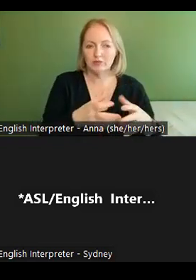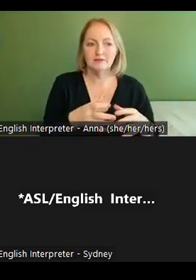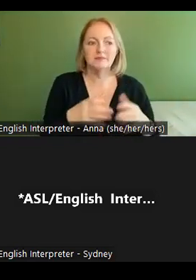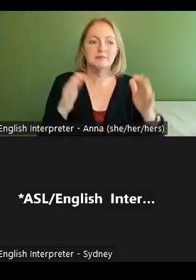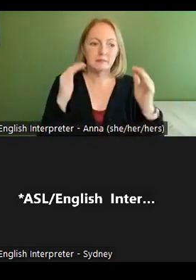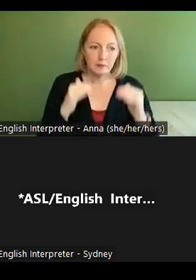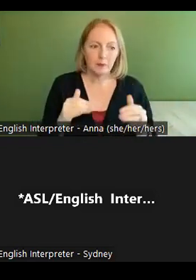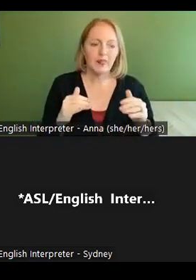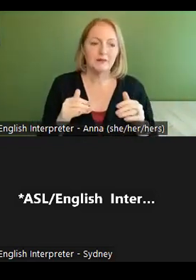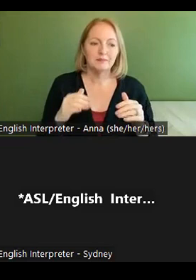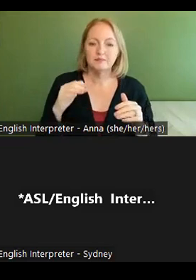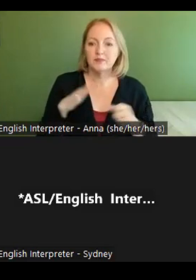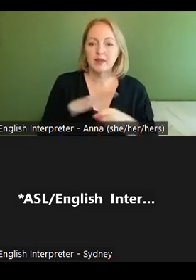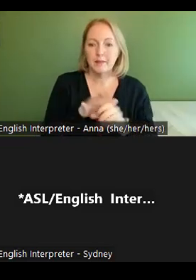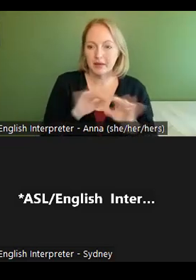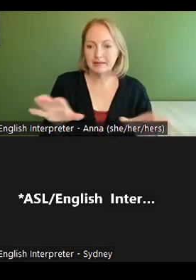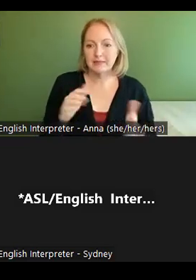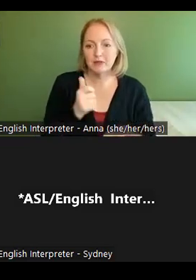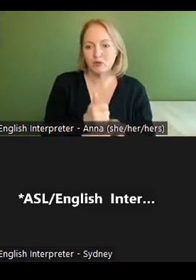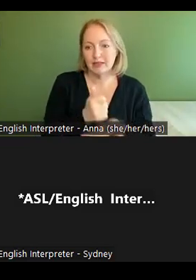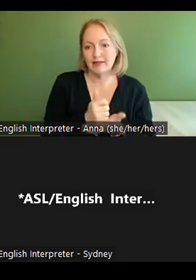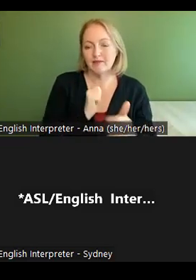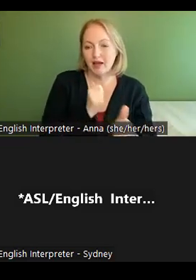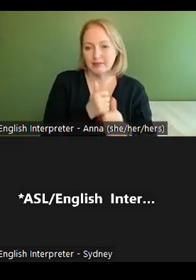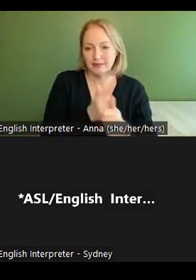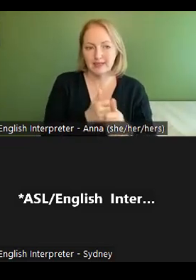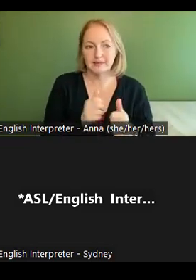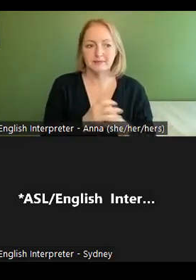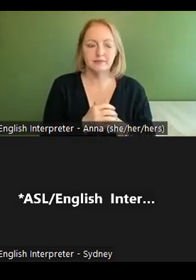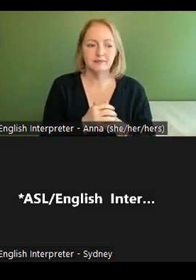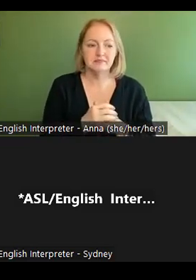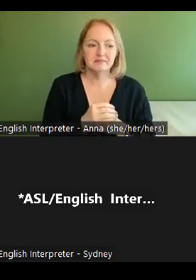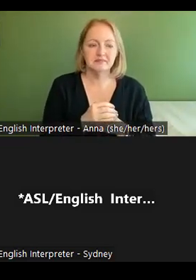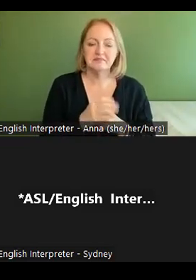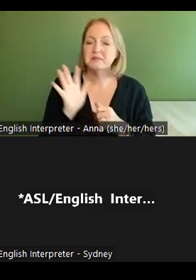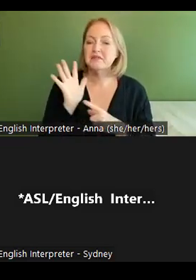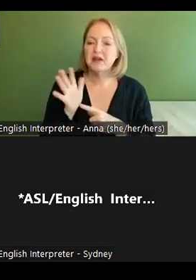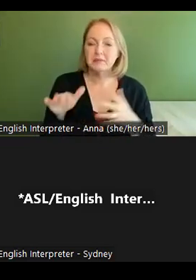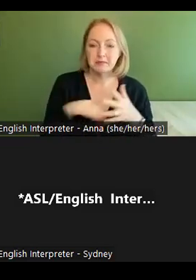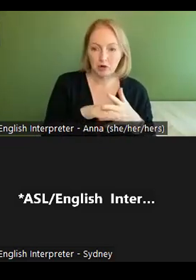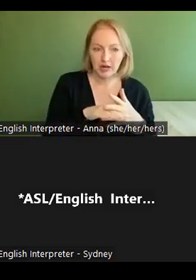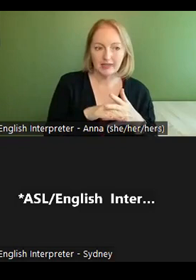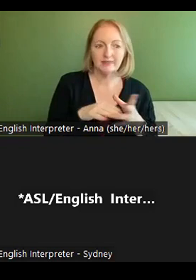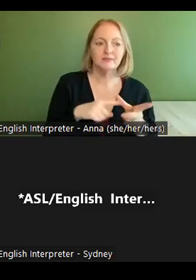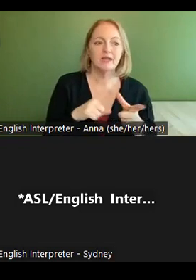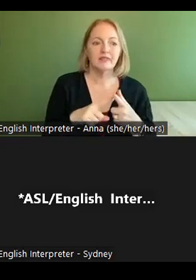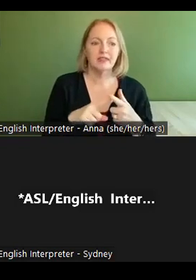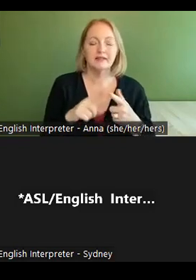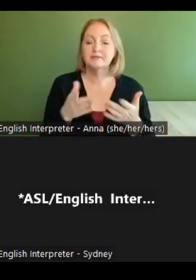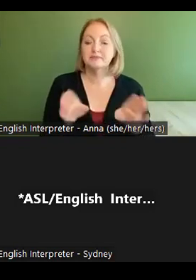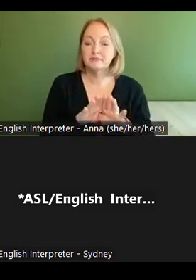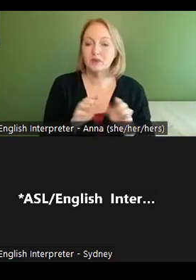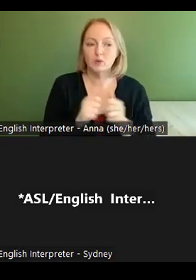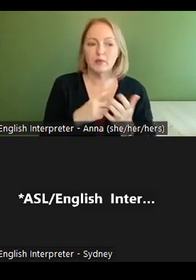will dive into pandemic relief updates and take about a 5-minute break, and then we'll conclude with